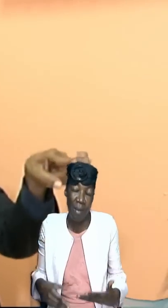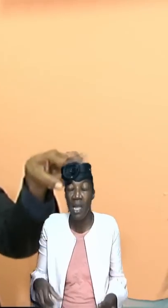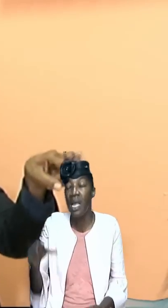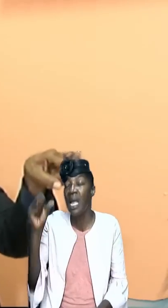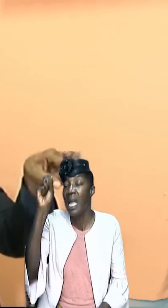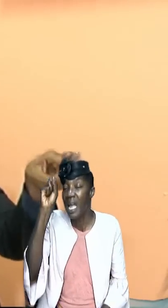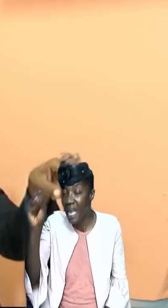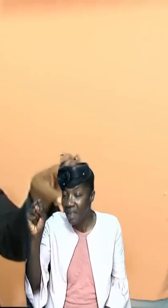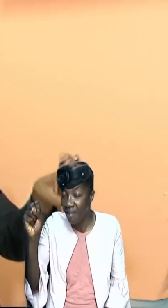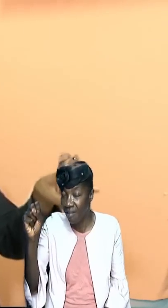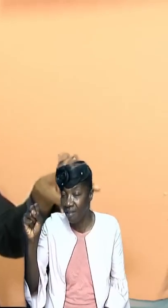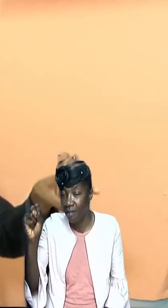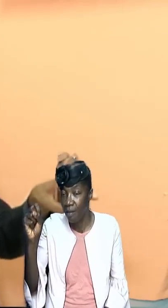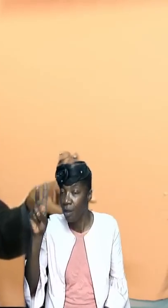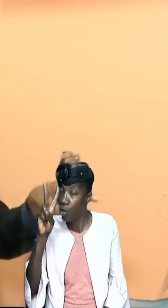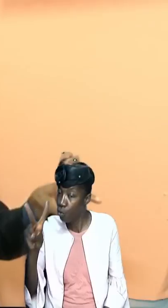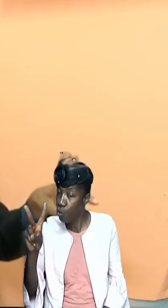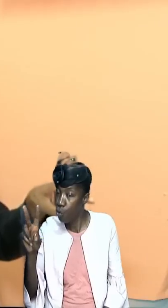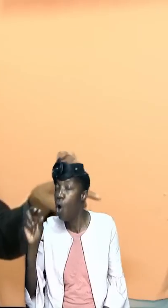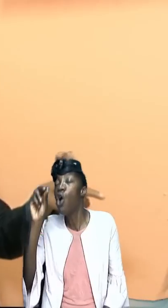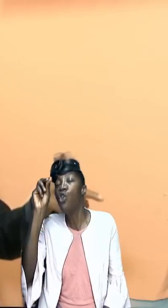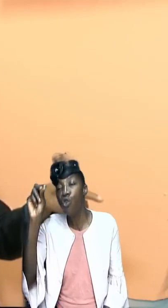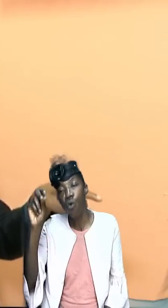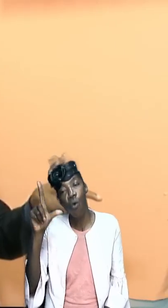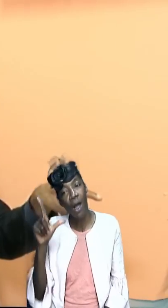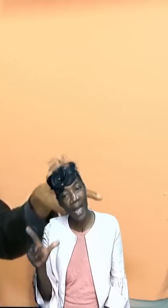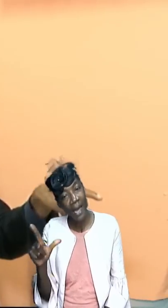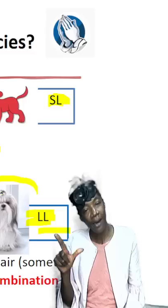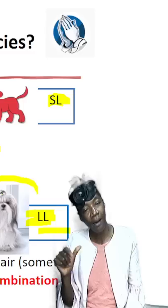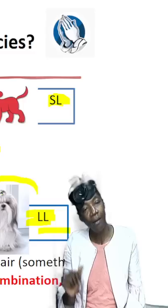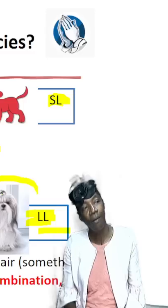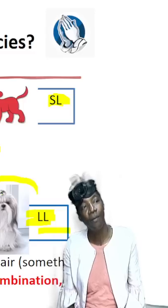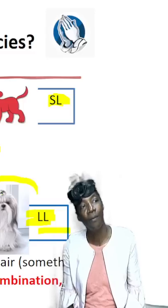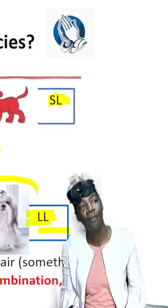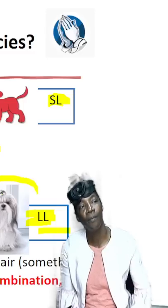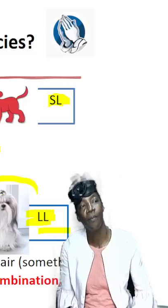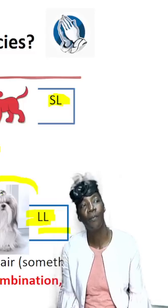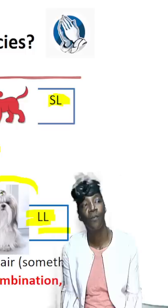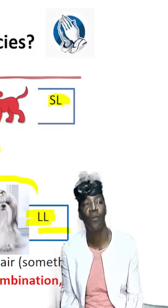S and no L.